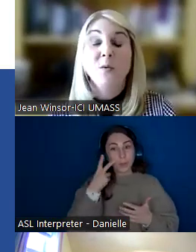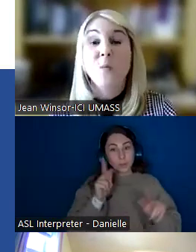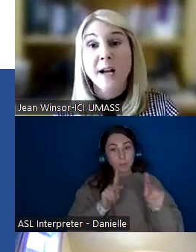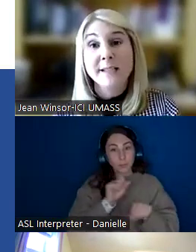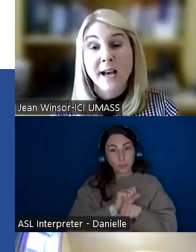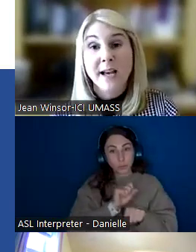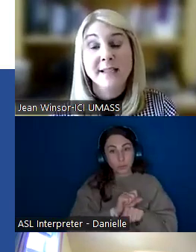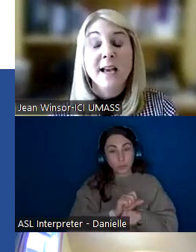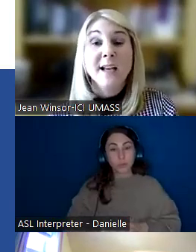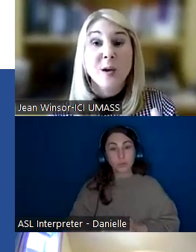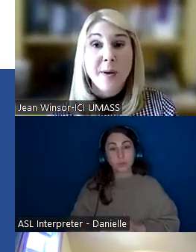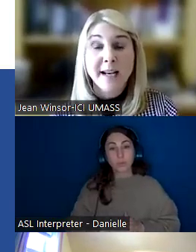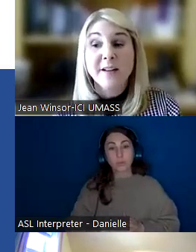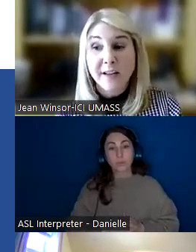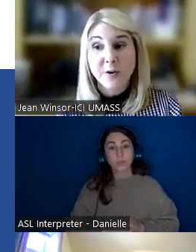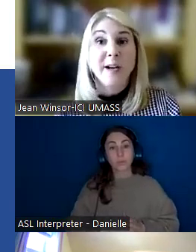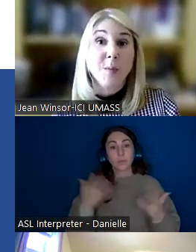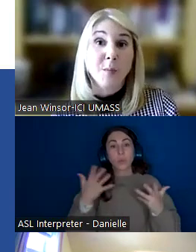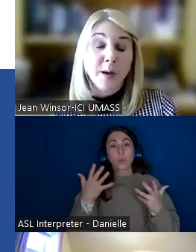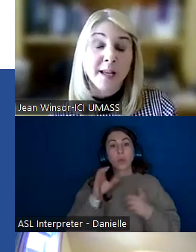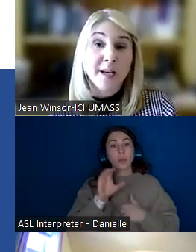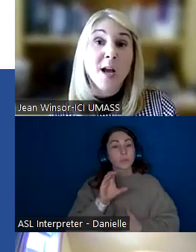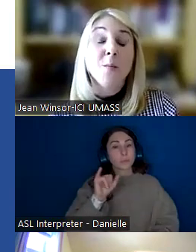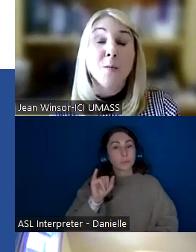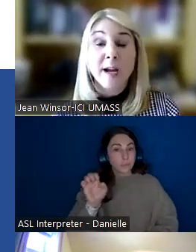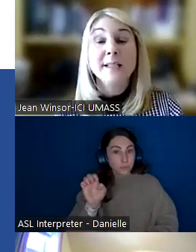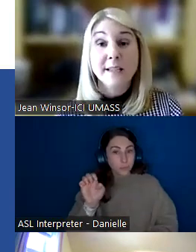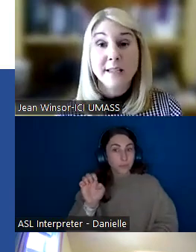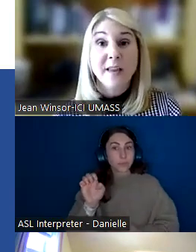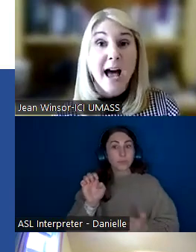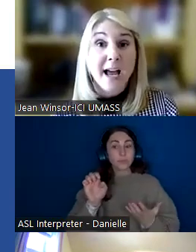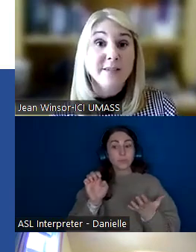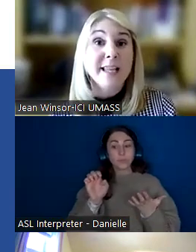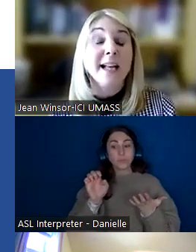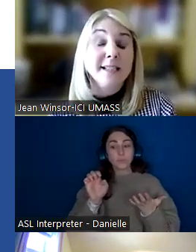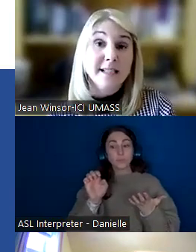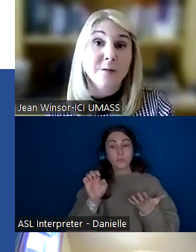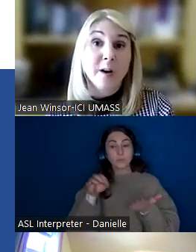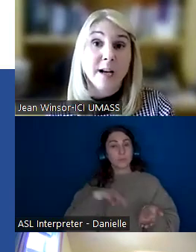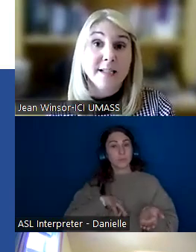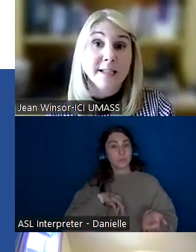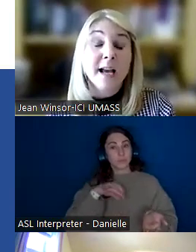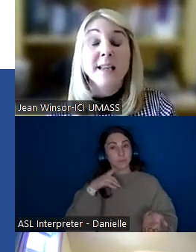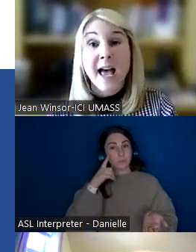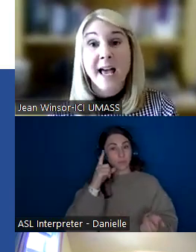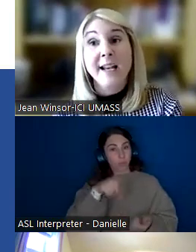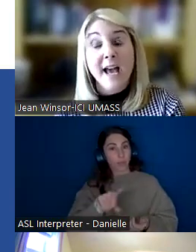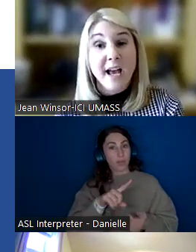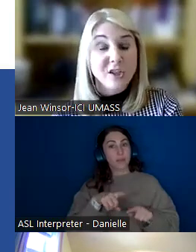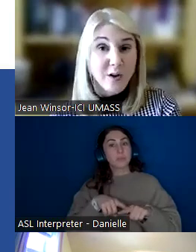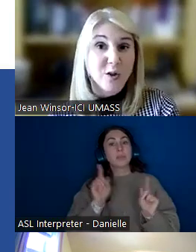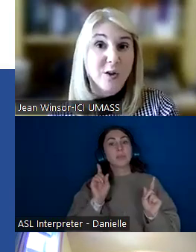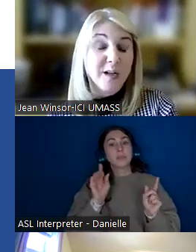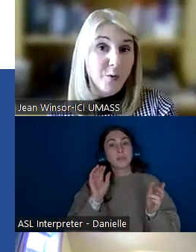working, and what does competitive integrated employment bring to their lives that's different than